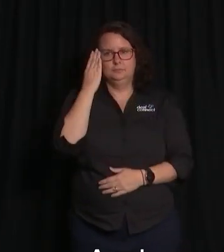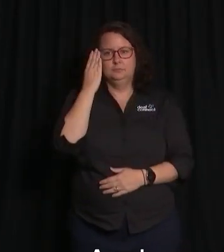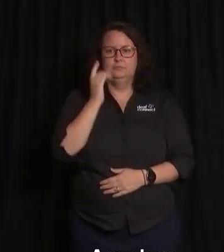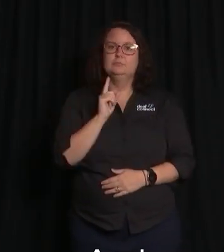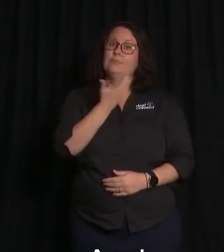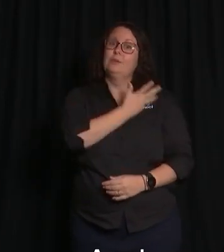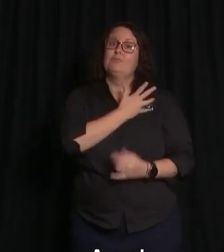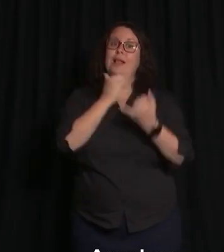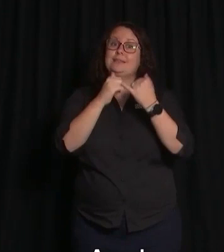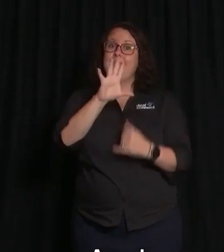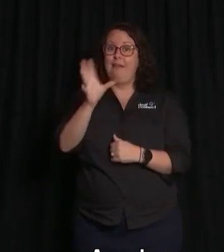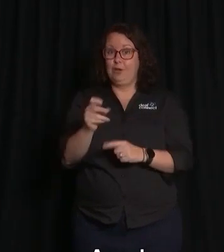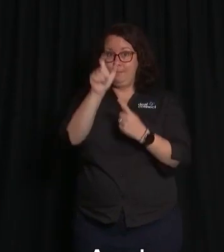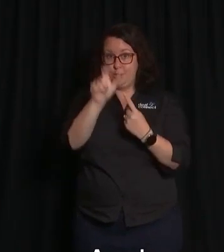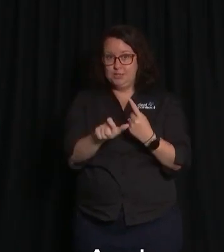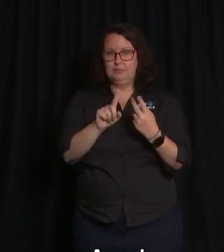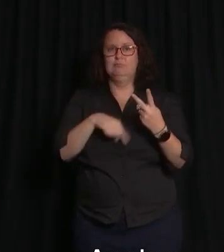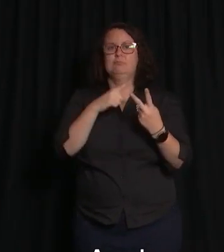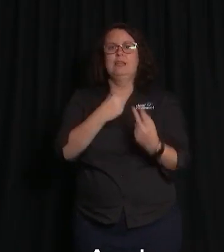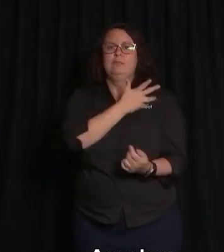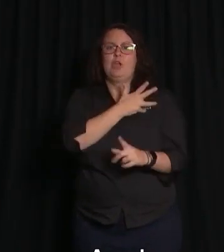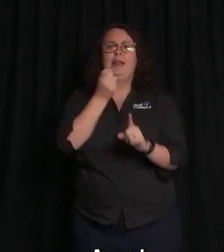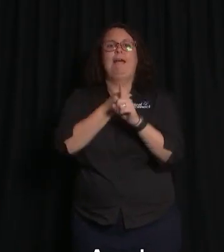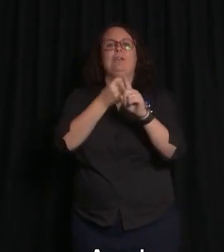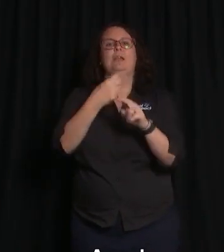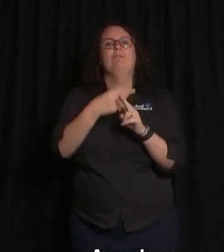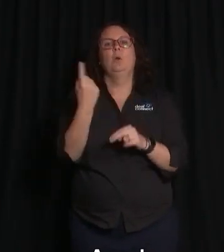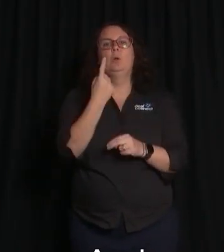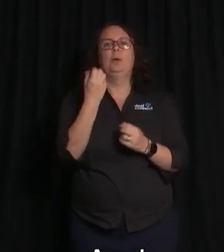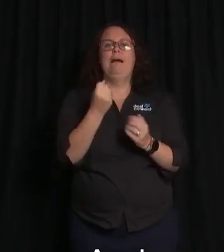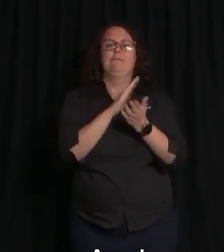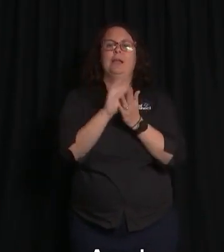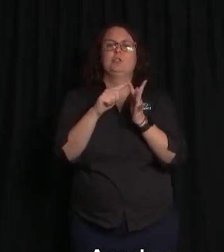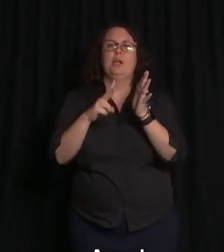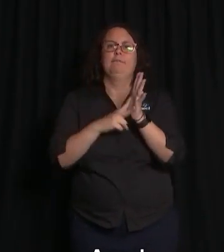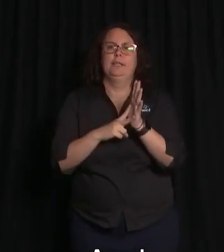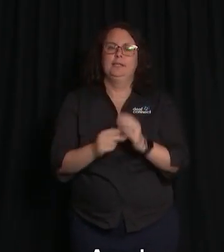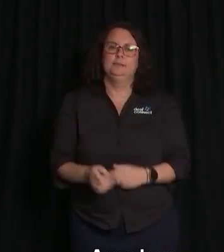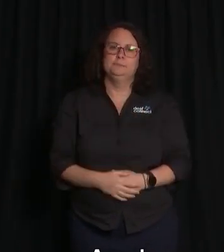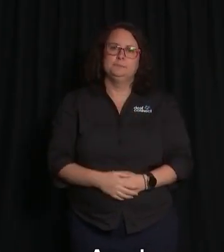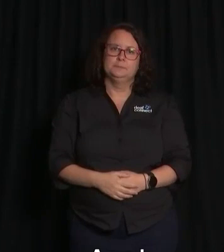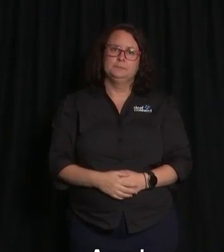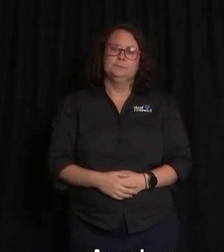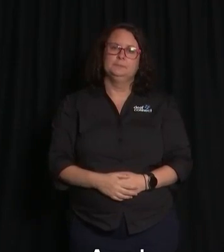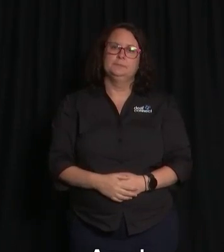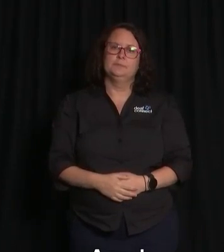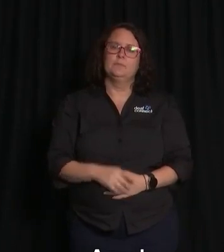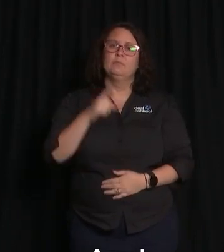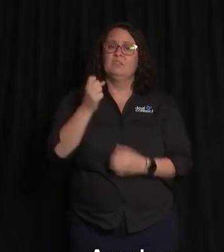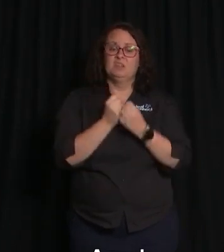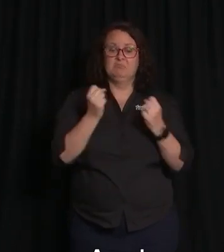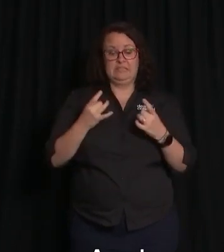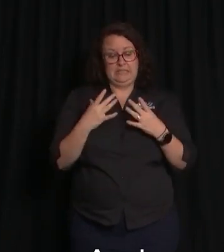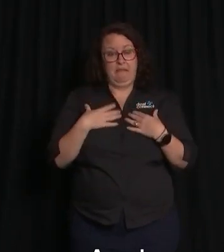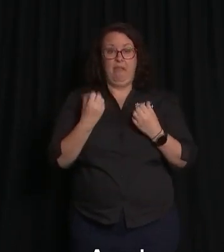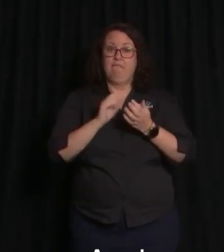African, Edwin is also a proud advocate for people living with HIV. Edwin's honesty, openness, vulnerability in speaking about his